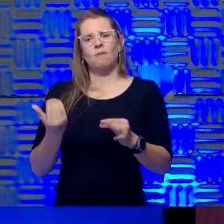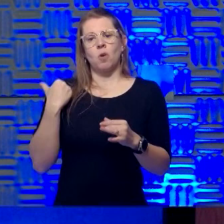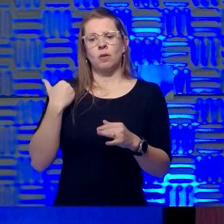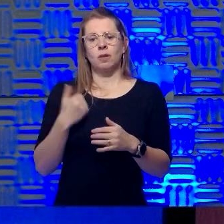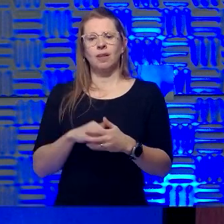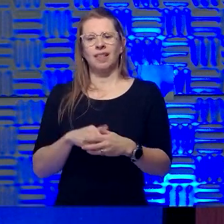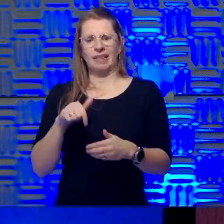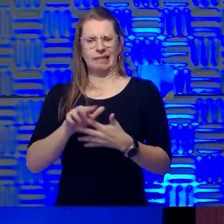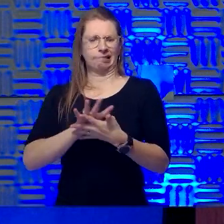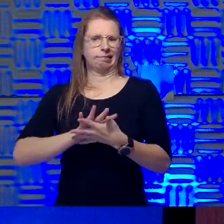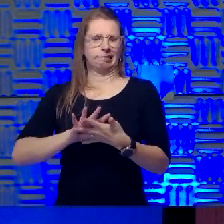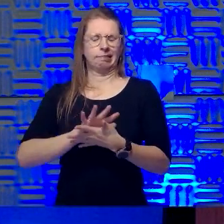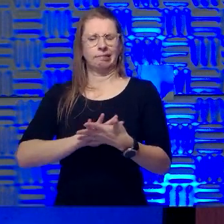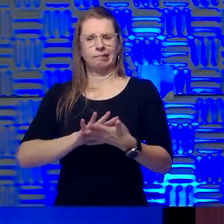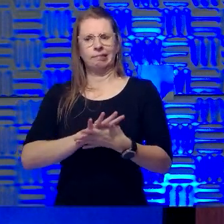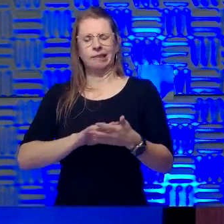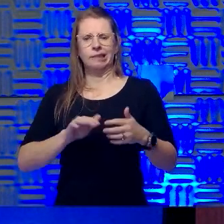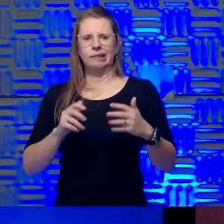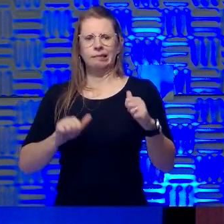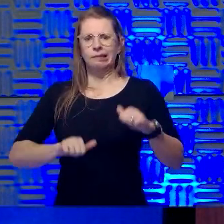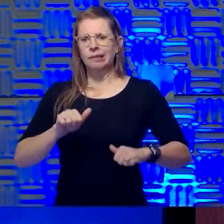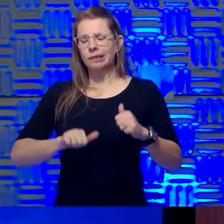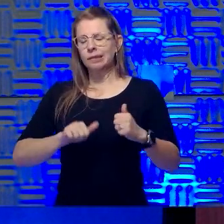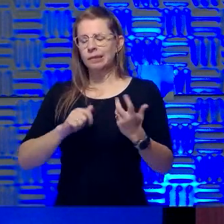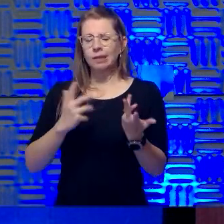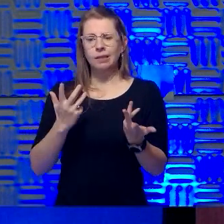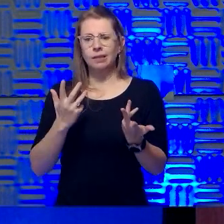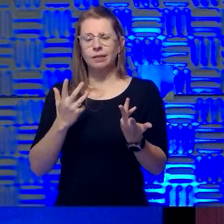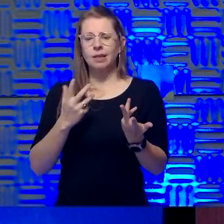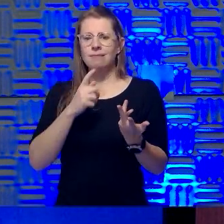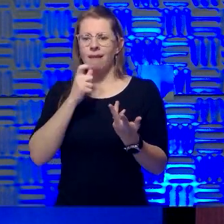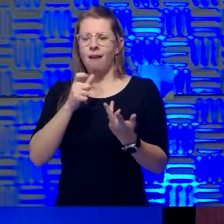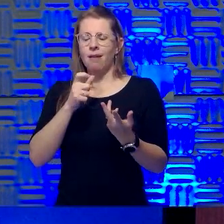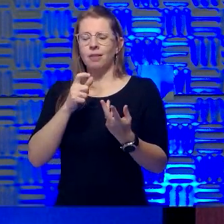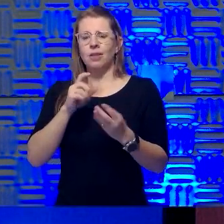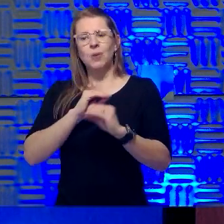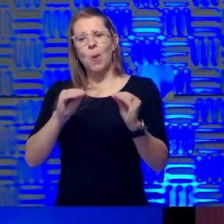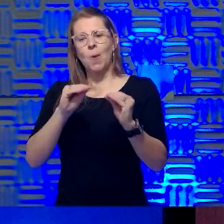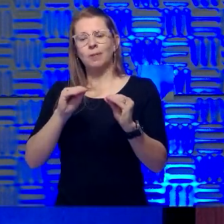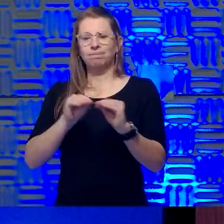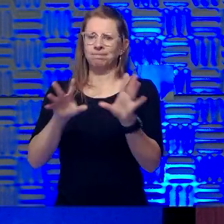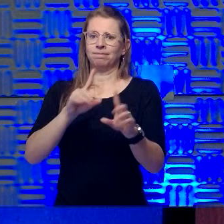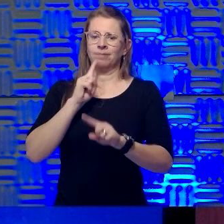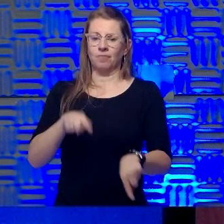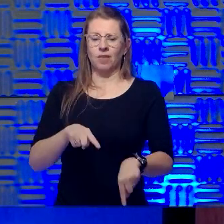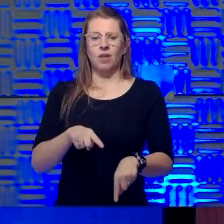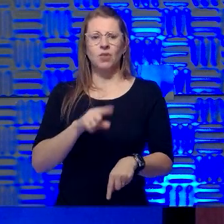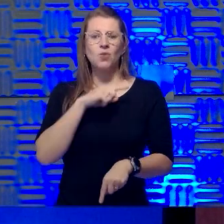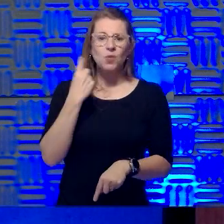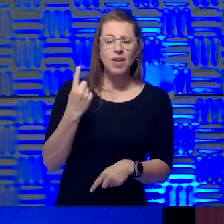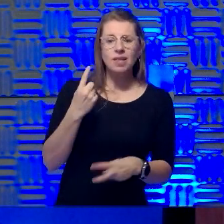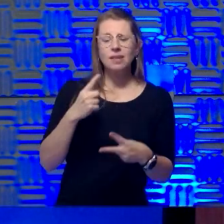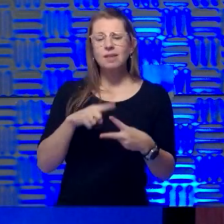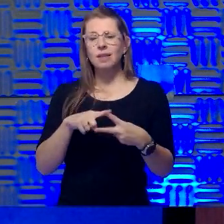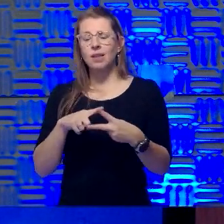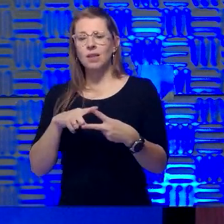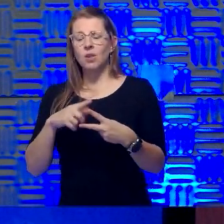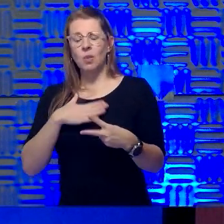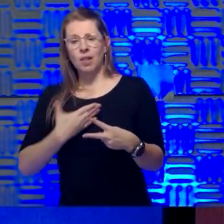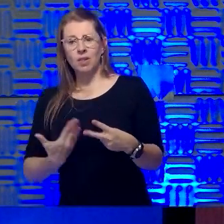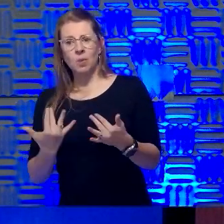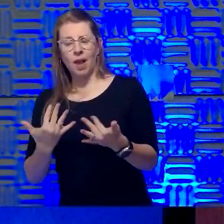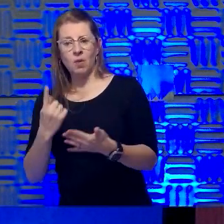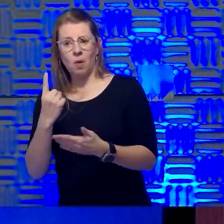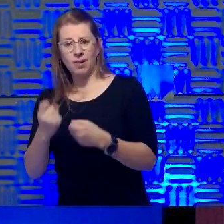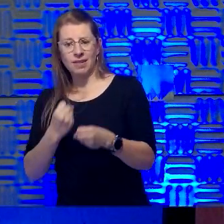gray zone. What's your level of risk tolerance? How good is your personal health? And are you willing to wait a year until a vaccine comes available, or